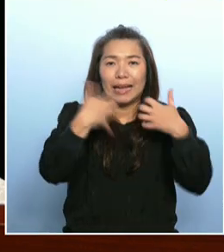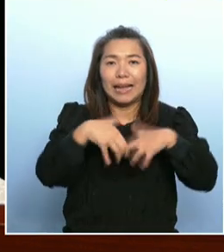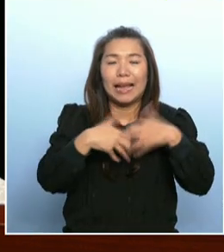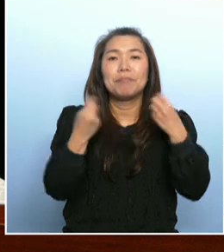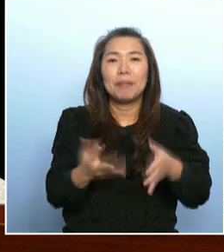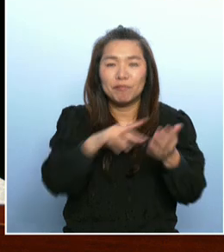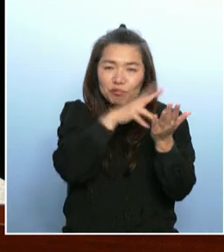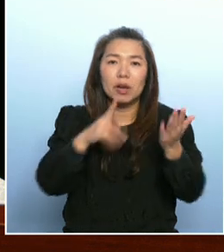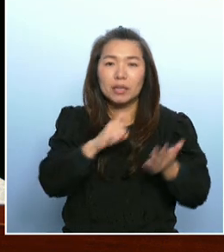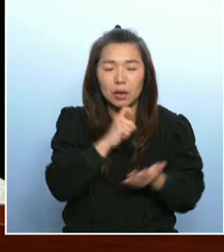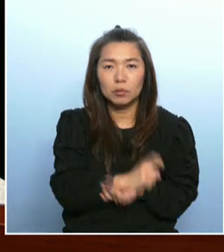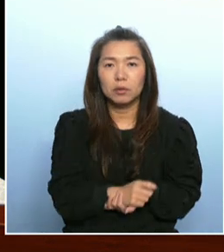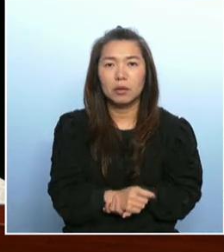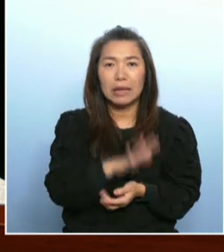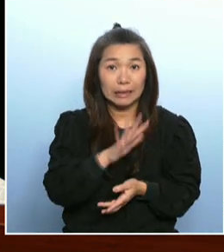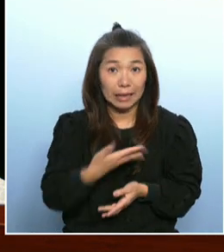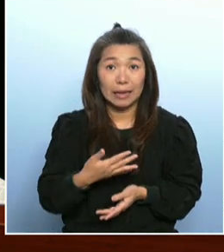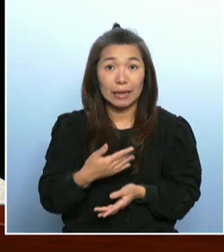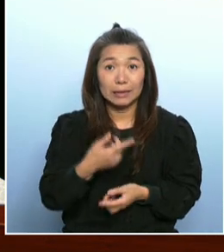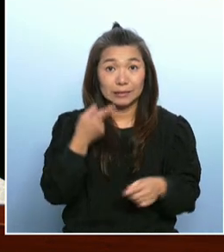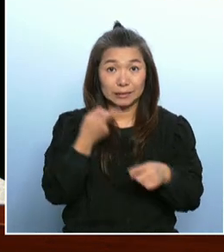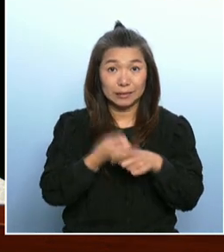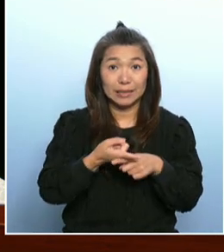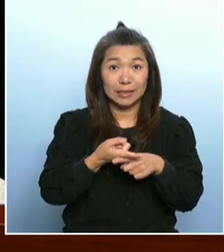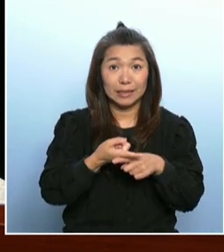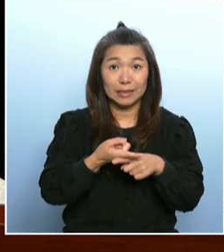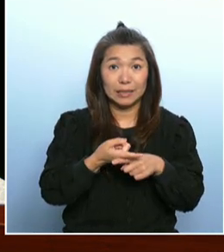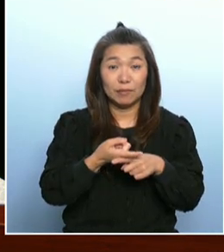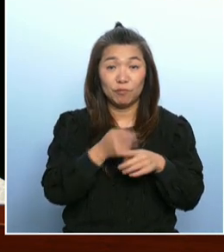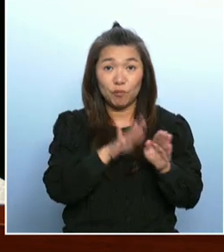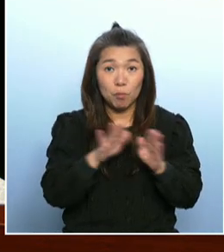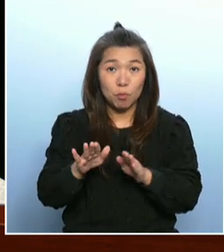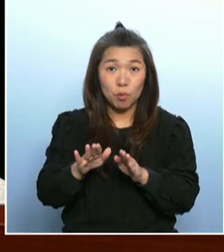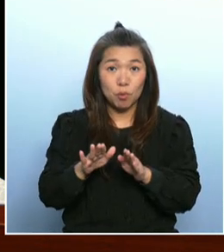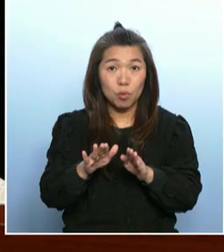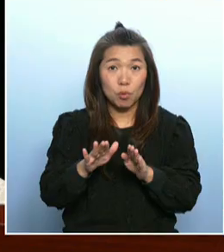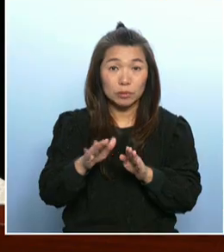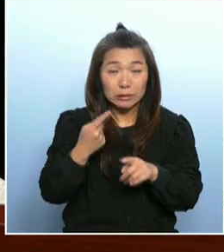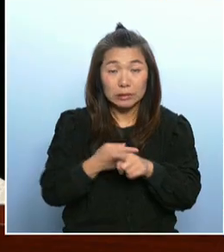companies donate equipment to PWDs.